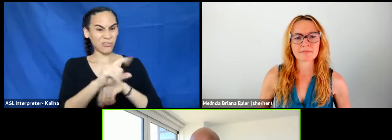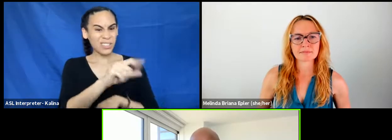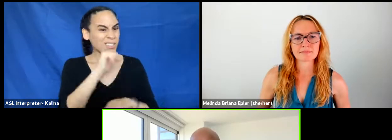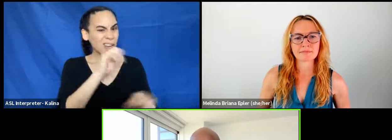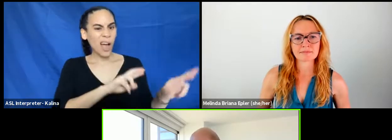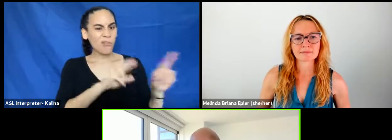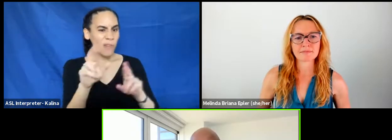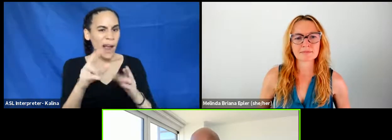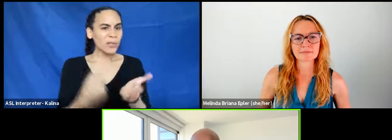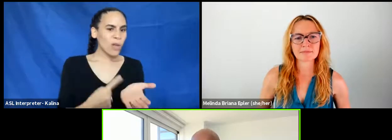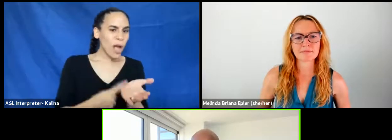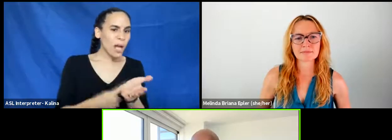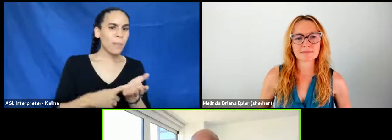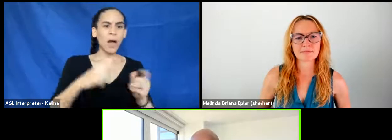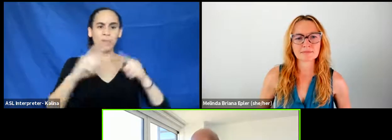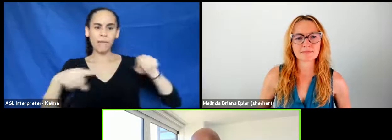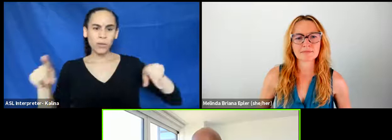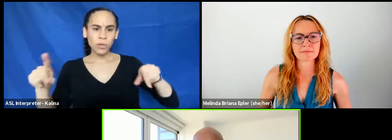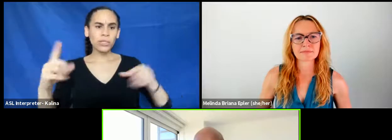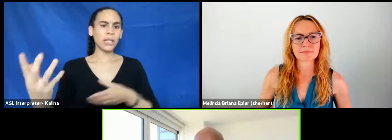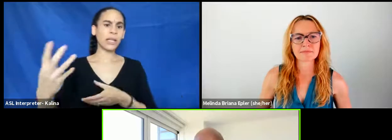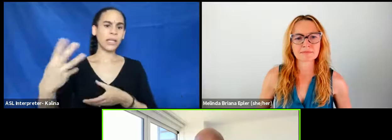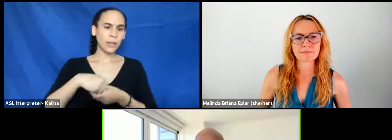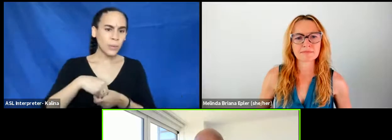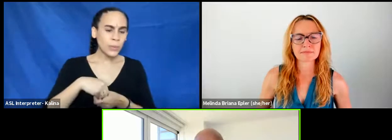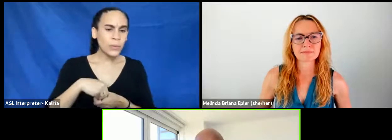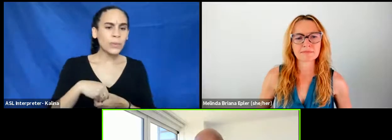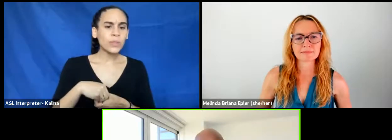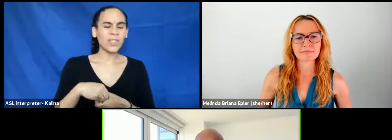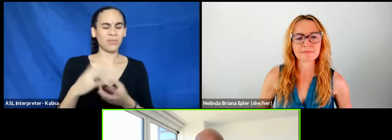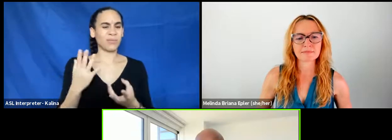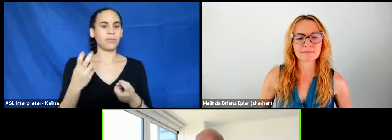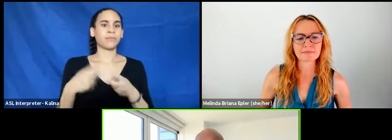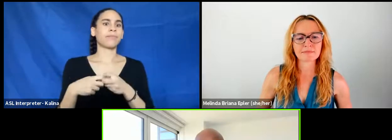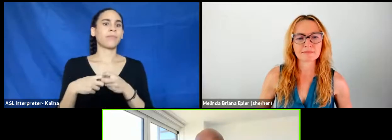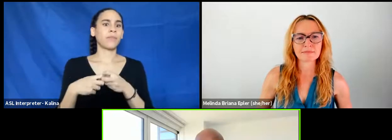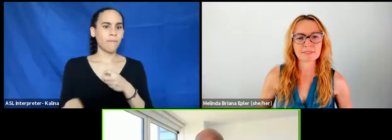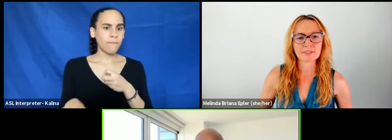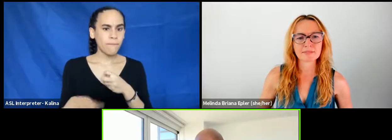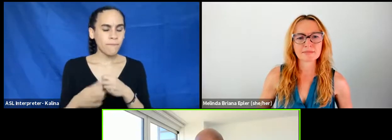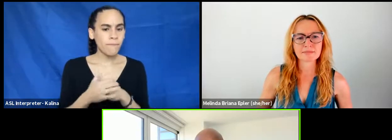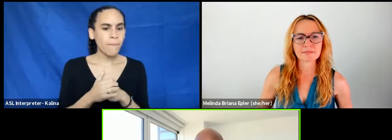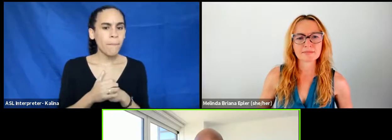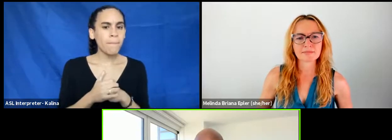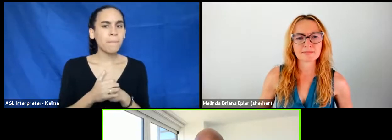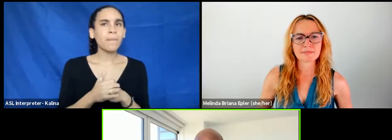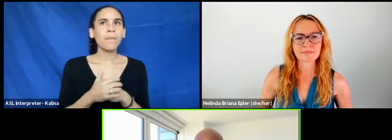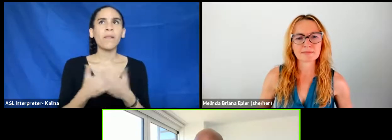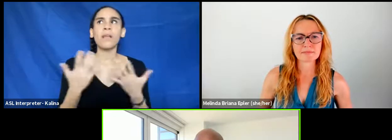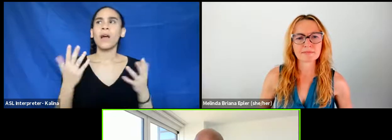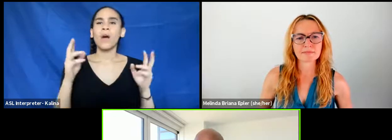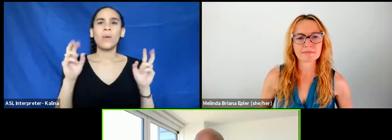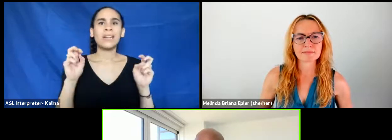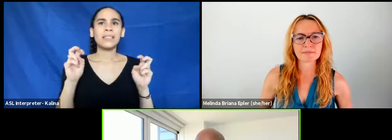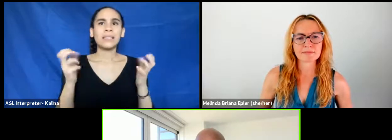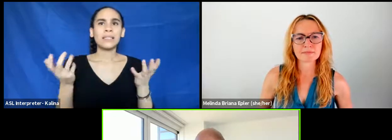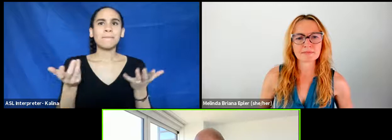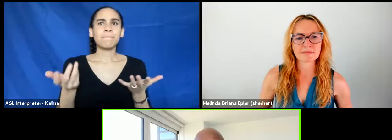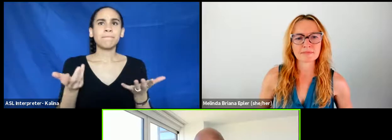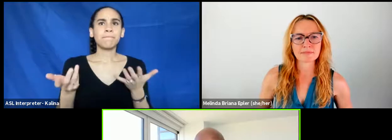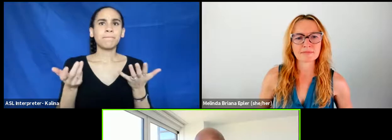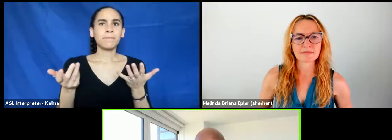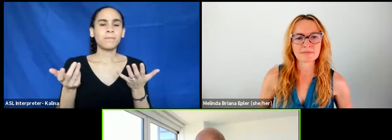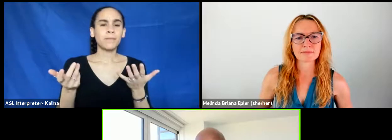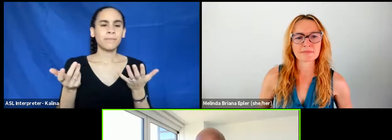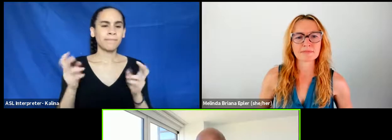diversity and inclusion. And it was just hard fought, it was like, yeah. It's like